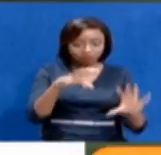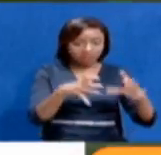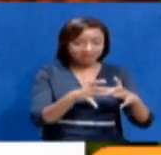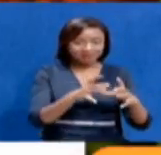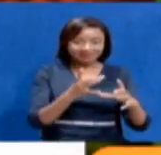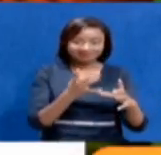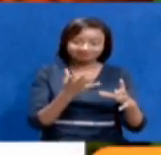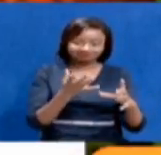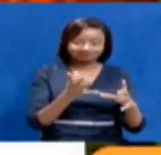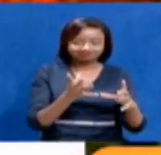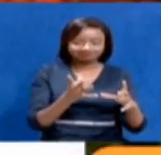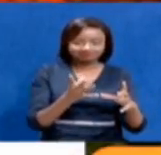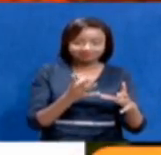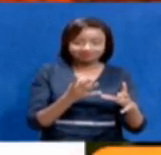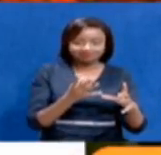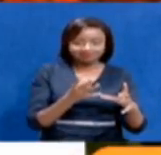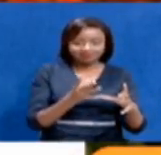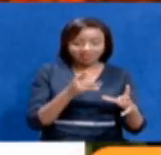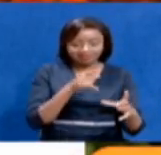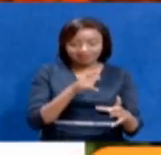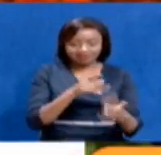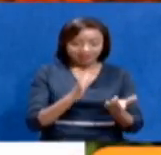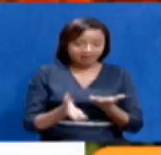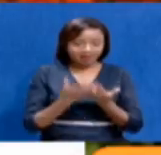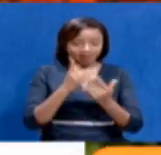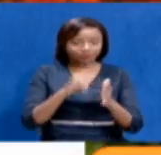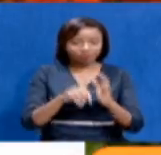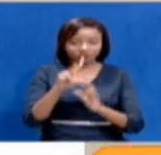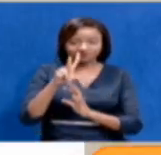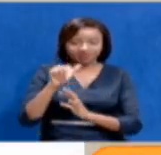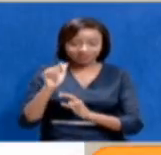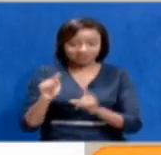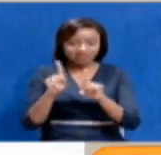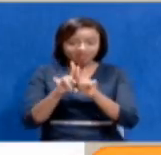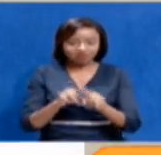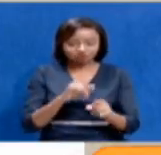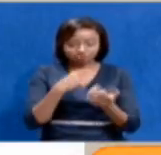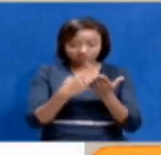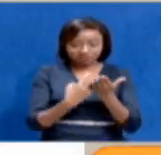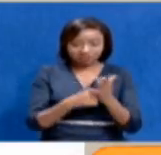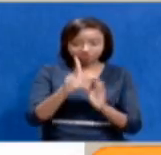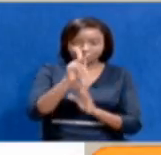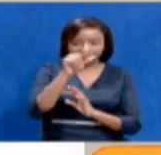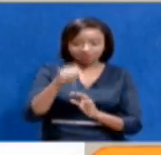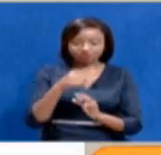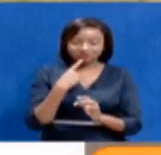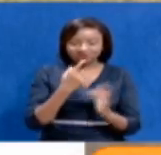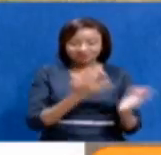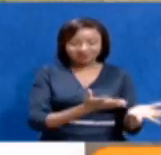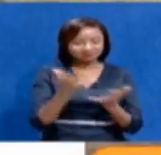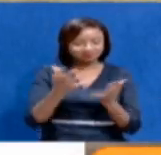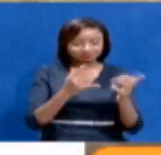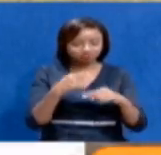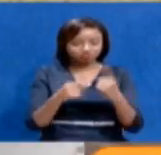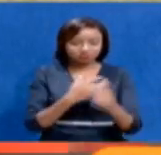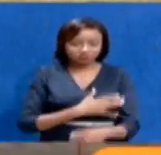government's stimulus plan on VAT and the ongoing negotiations with KQ to ensure that air transport continues.